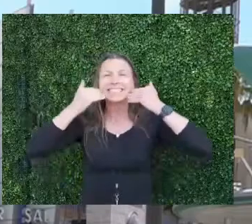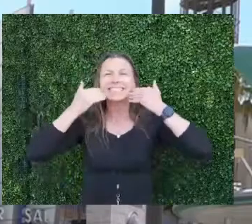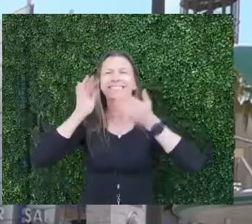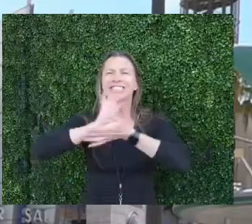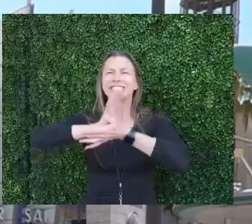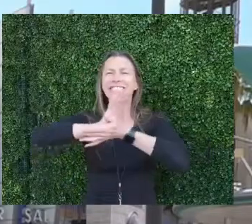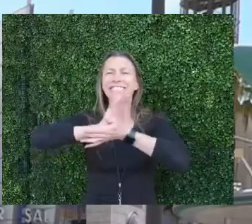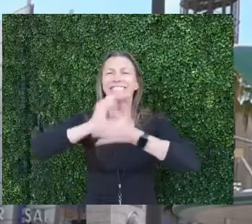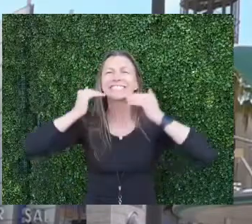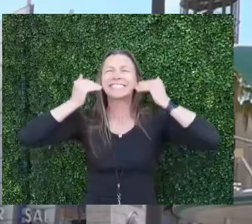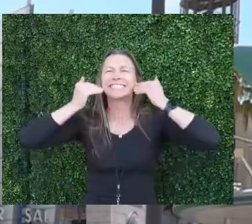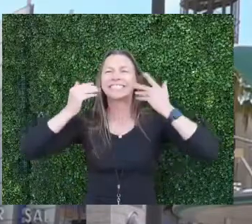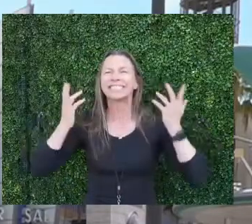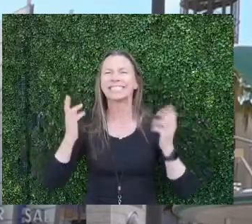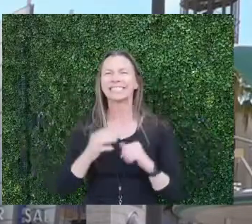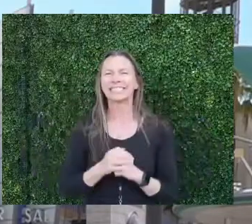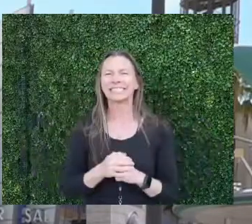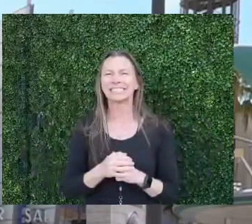Cheese.